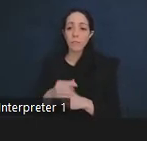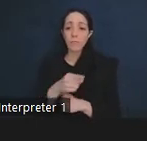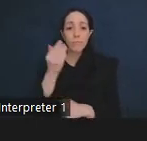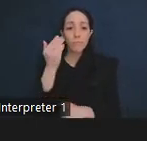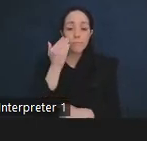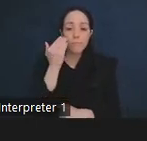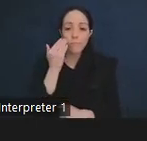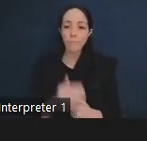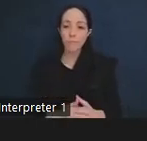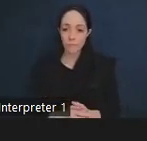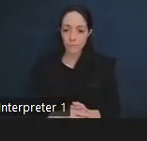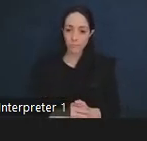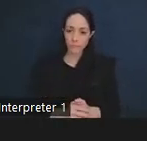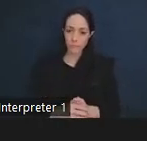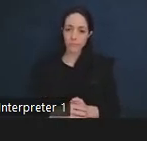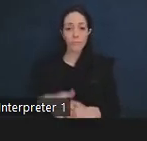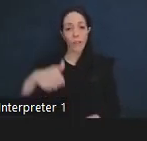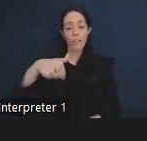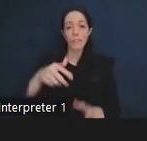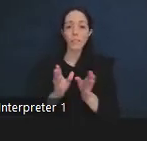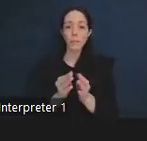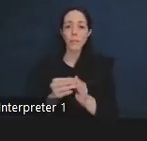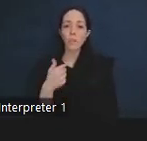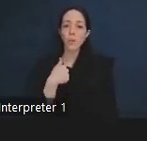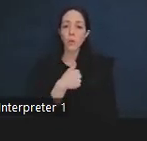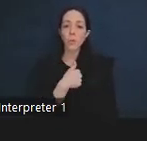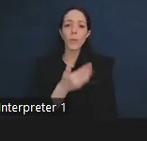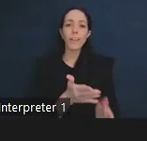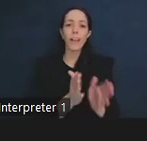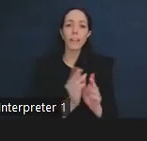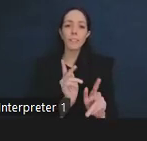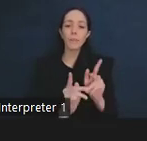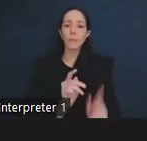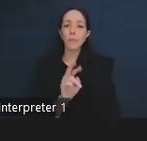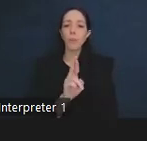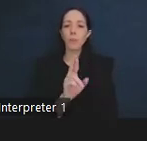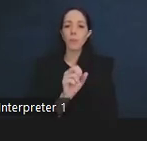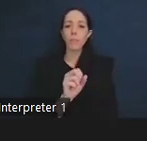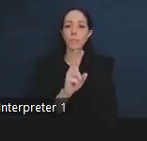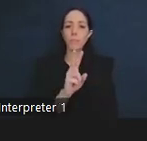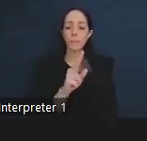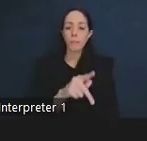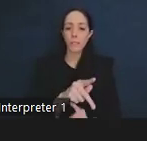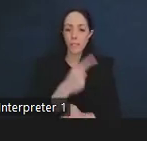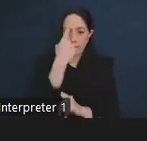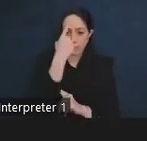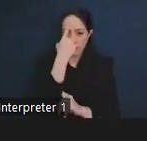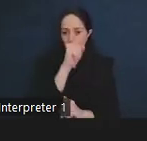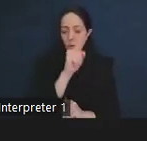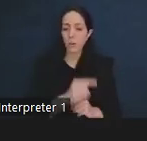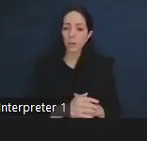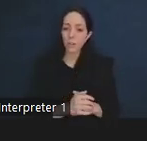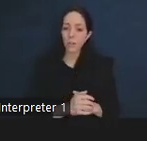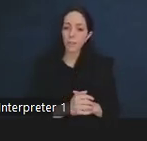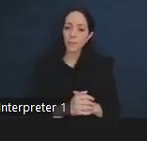thing that we did with this meeting is ask folks to RSVP about whether they were going